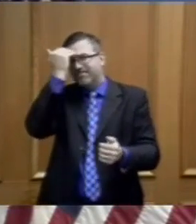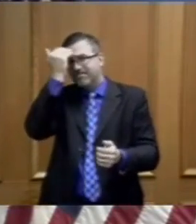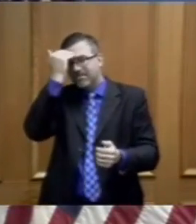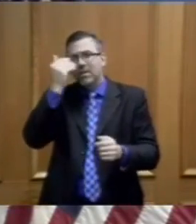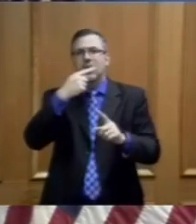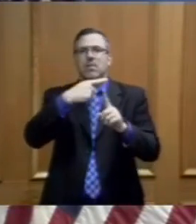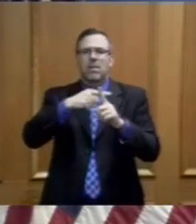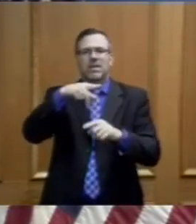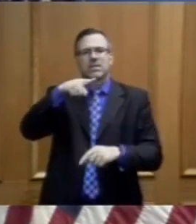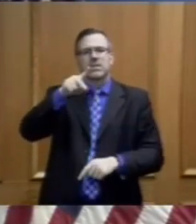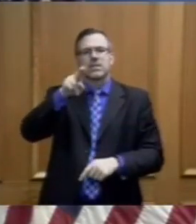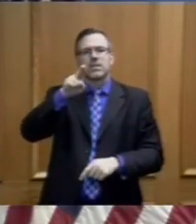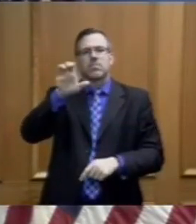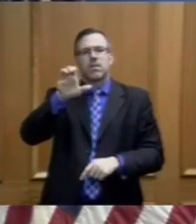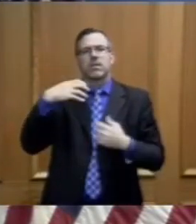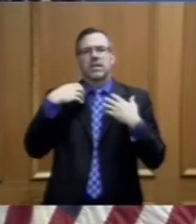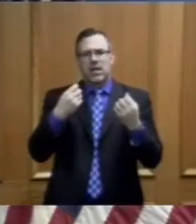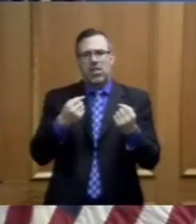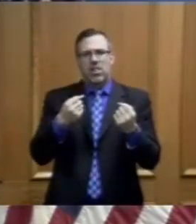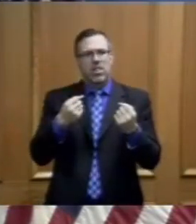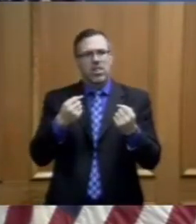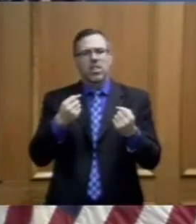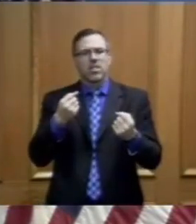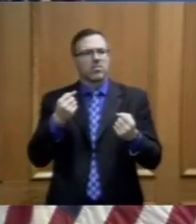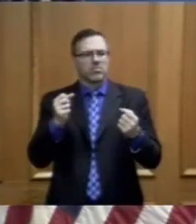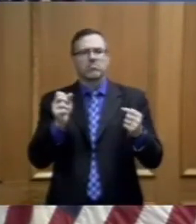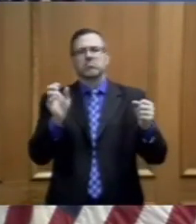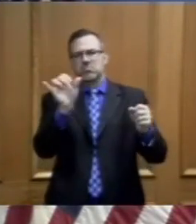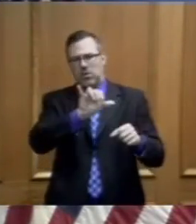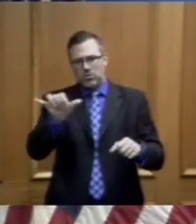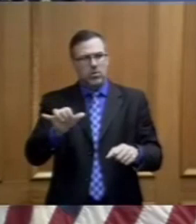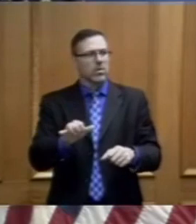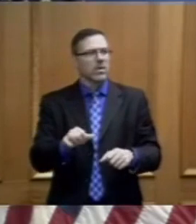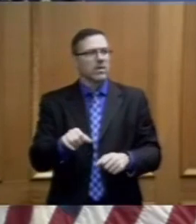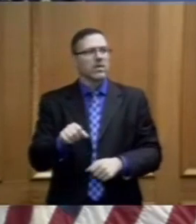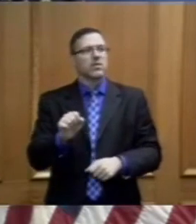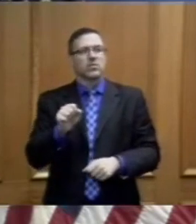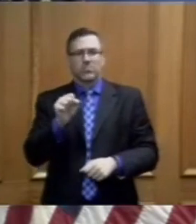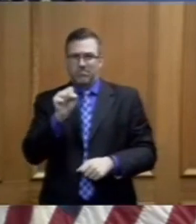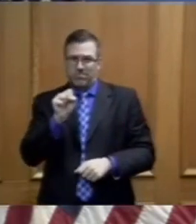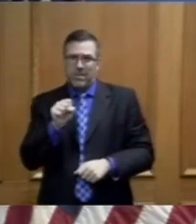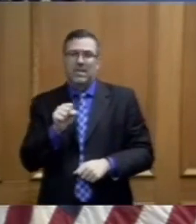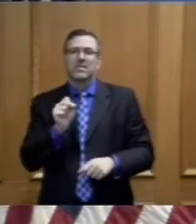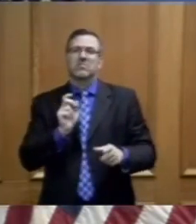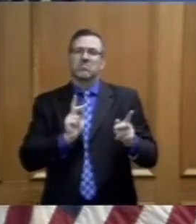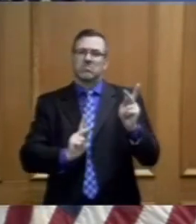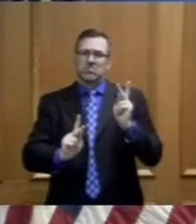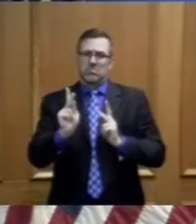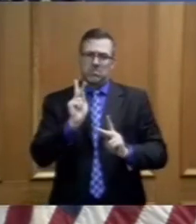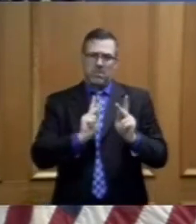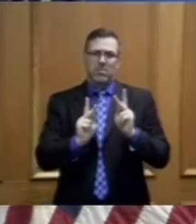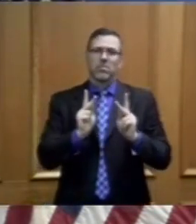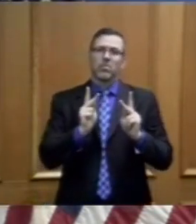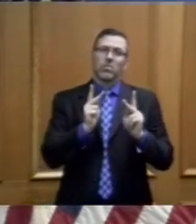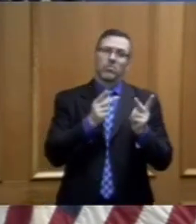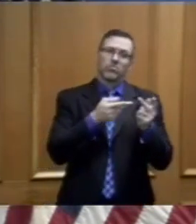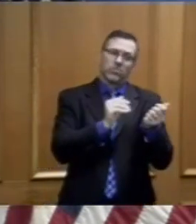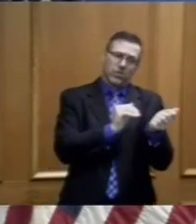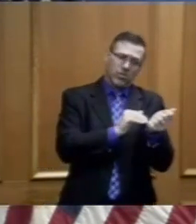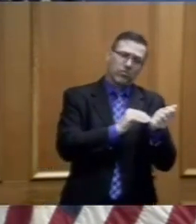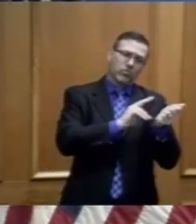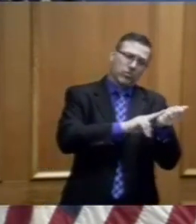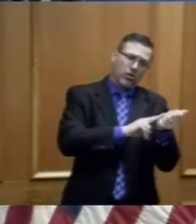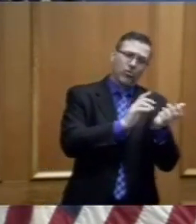consulted with as well. So yes, input from folks, including the medical community